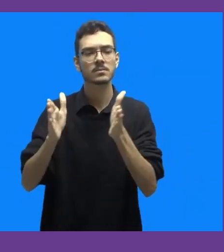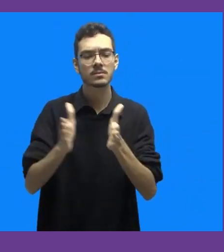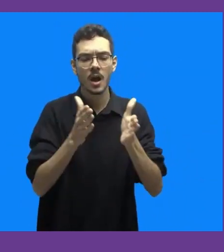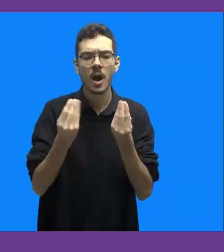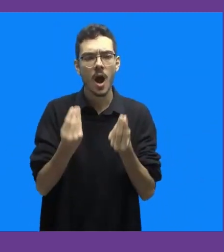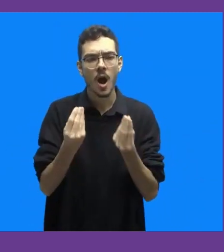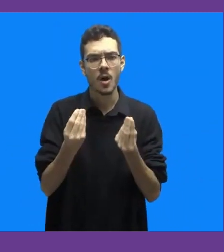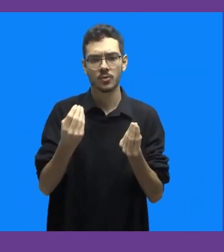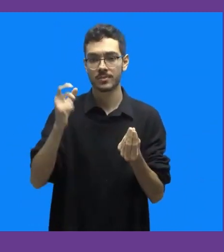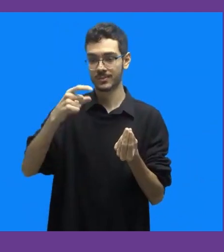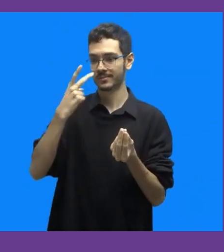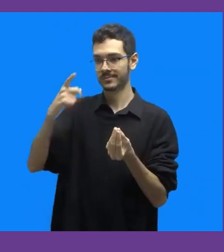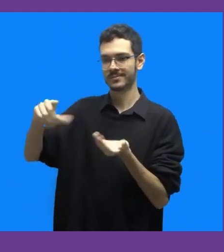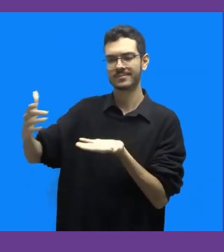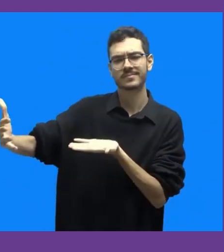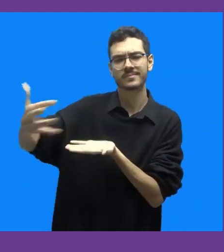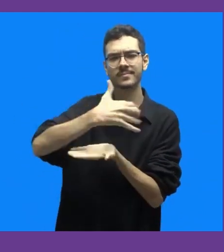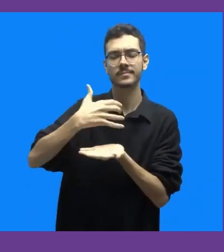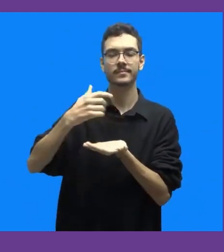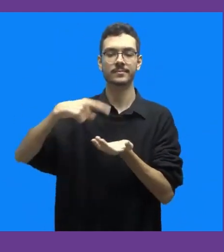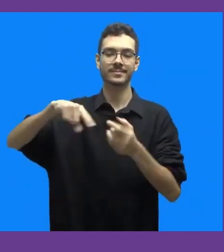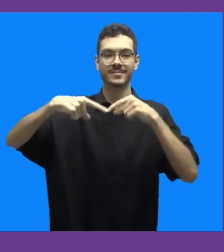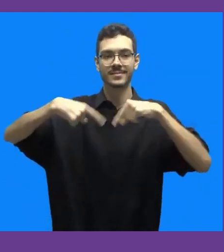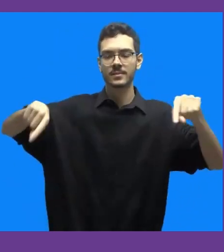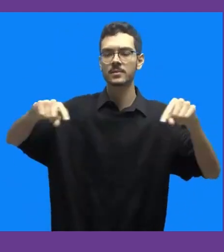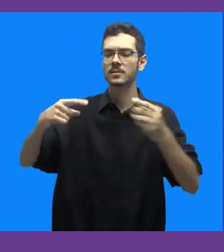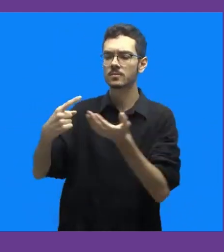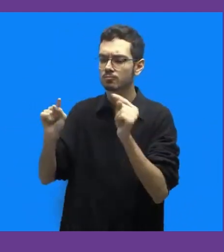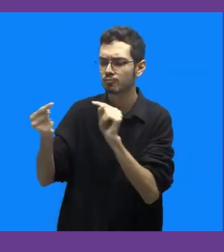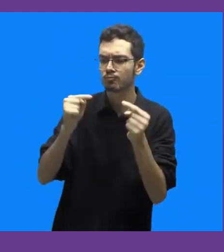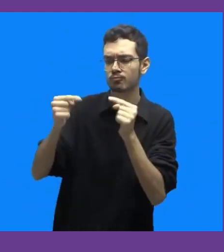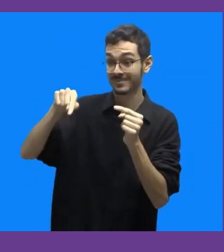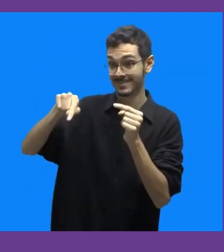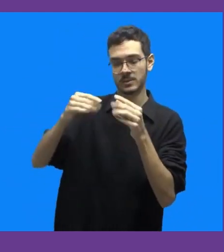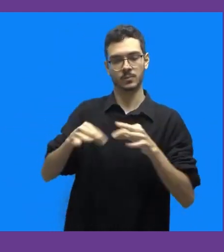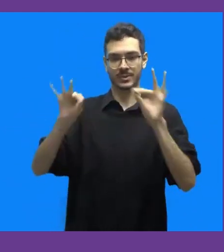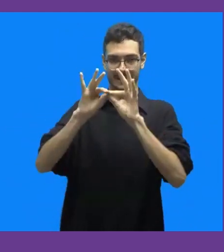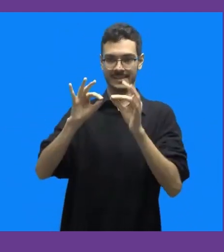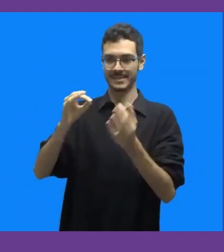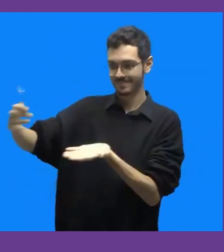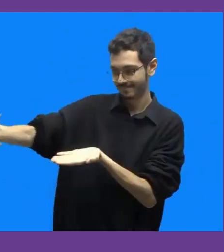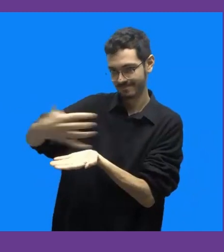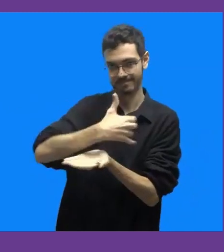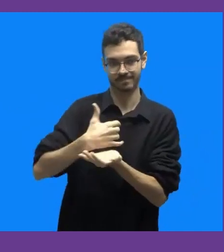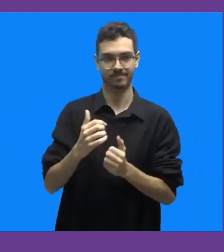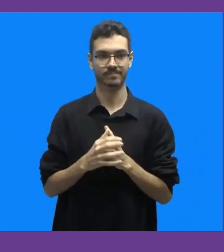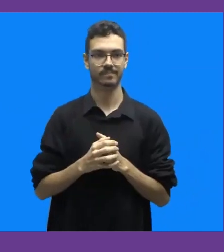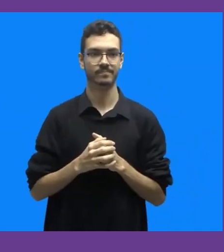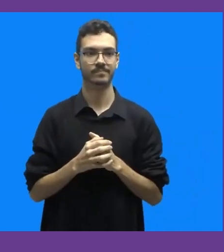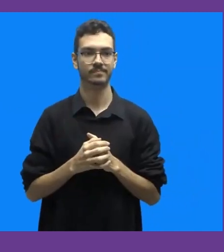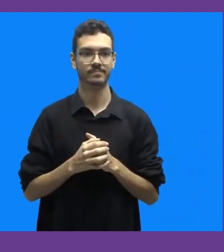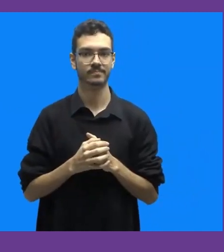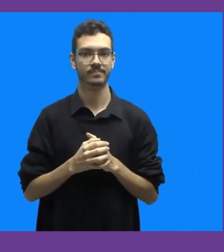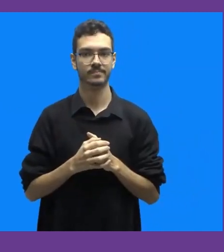are really very important. Just from a probably more practical, not practical, but on the ground point of view, I'm thinking of what can we do